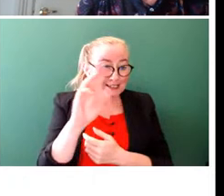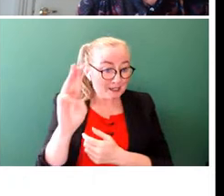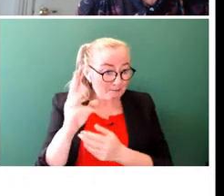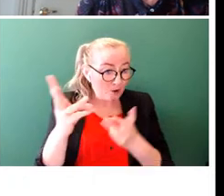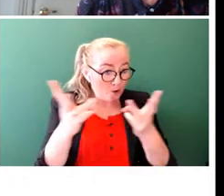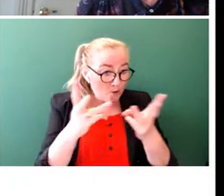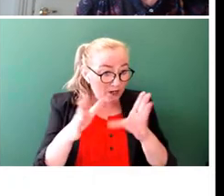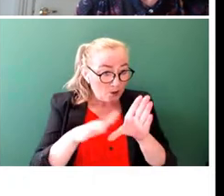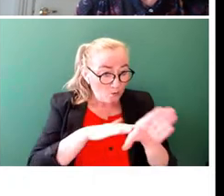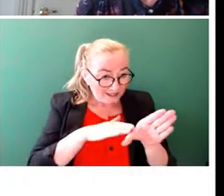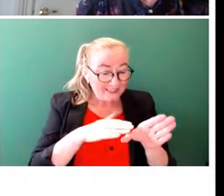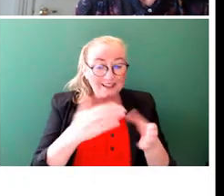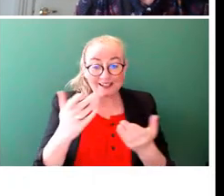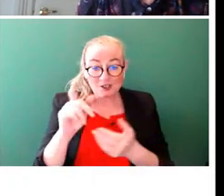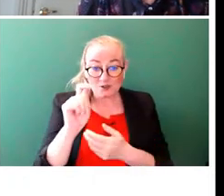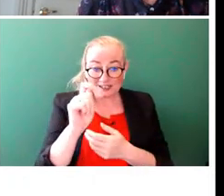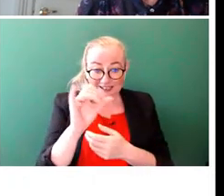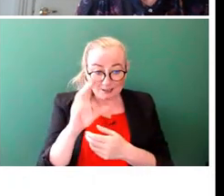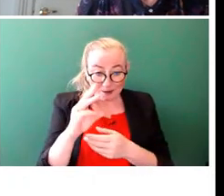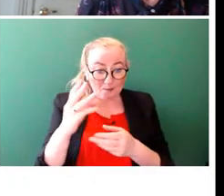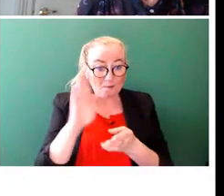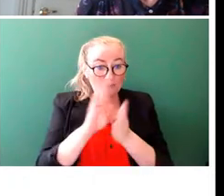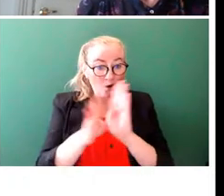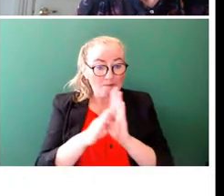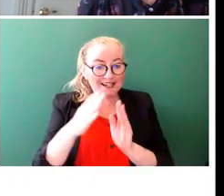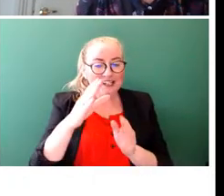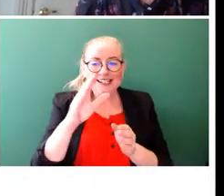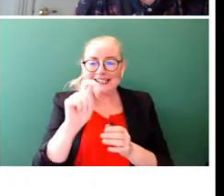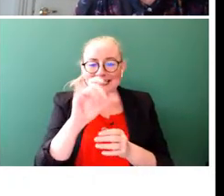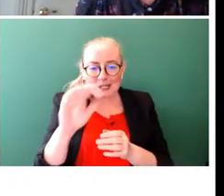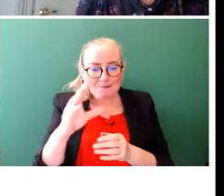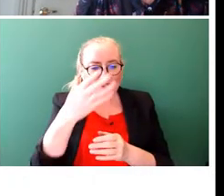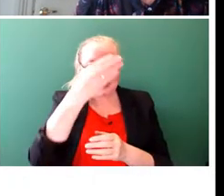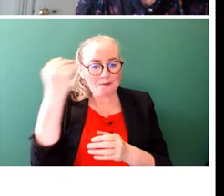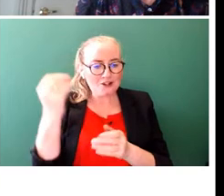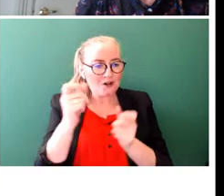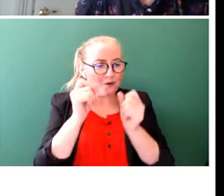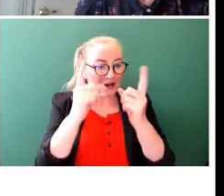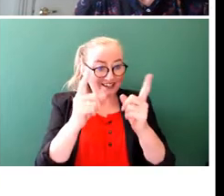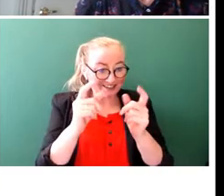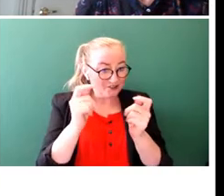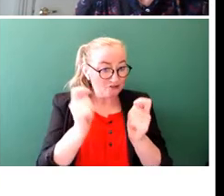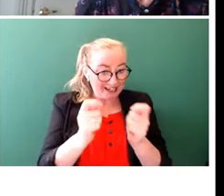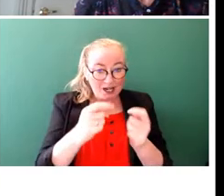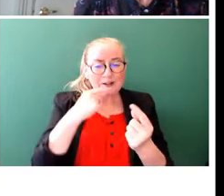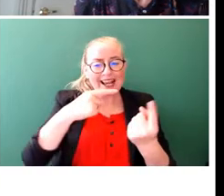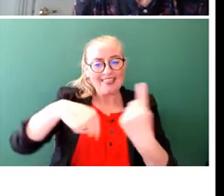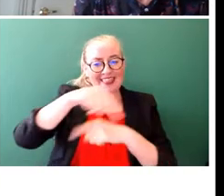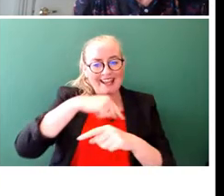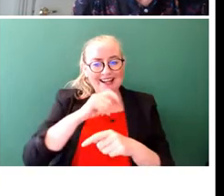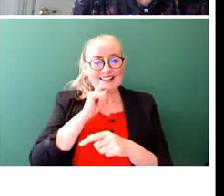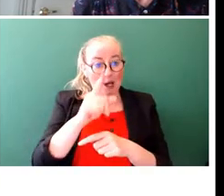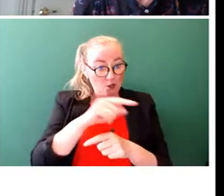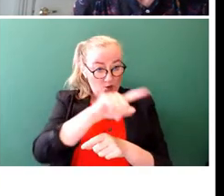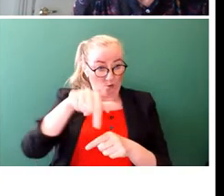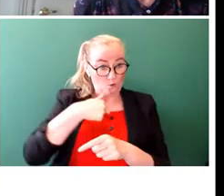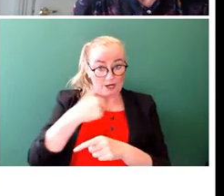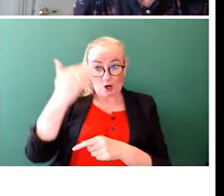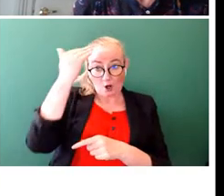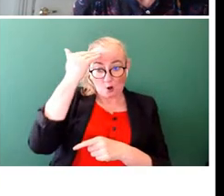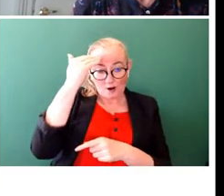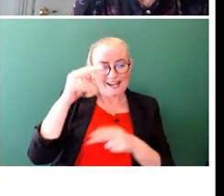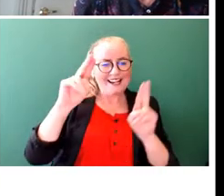making Tipperary inclusive. So all of these things are things we have to share and we have to tell people about them so that we know and that we can